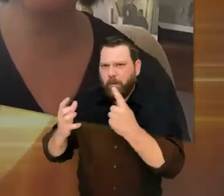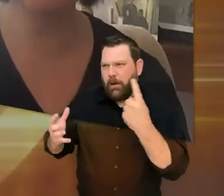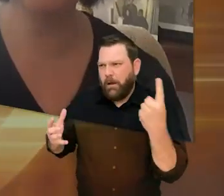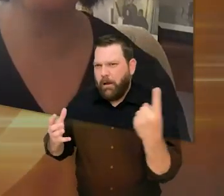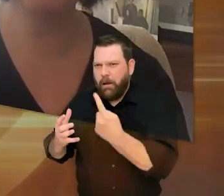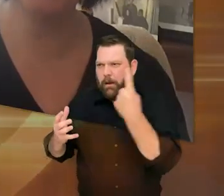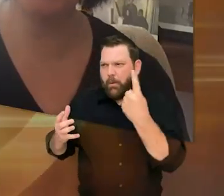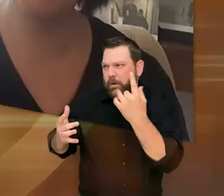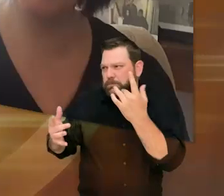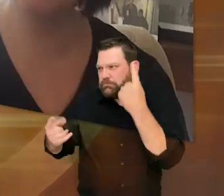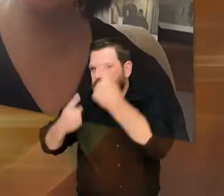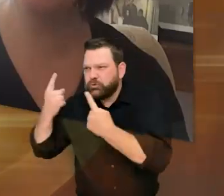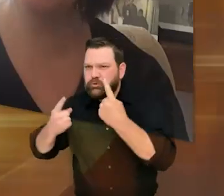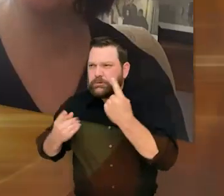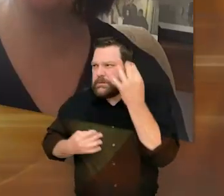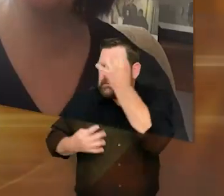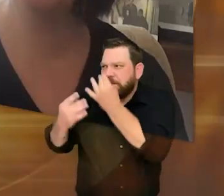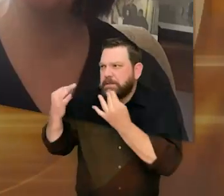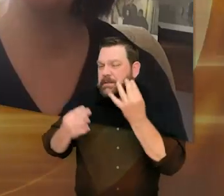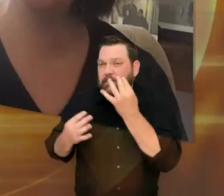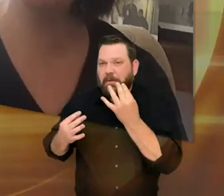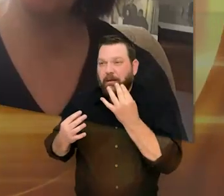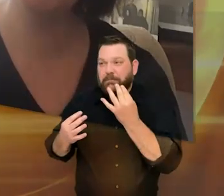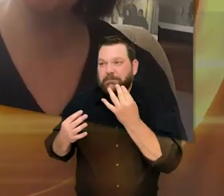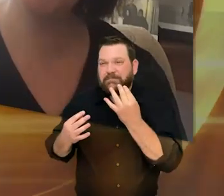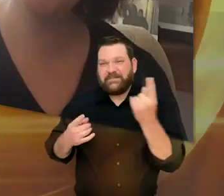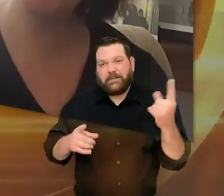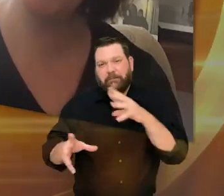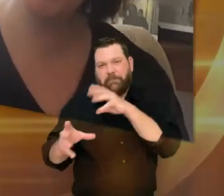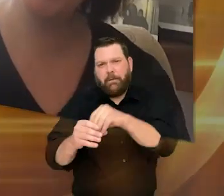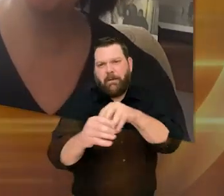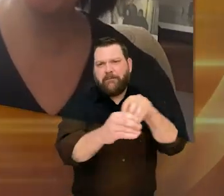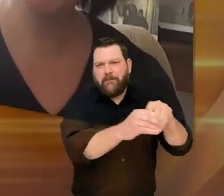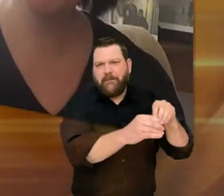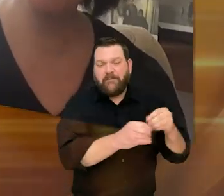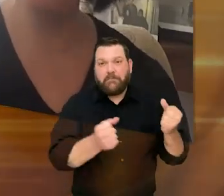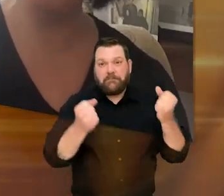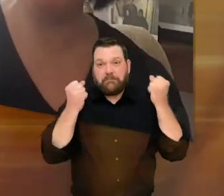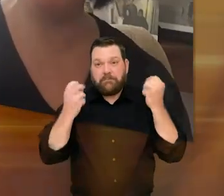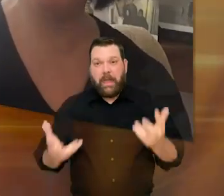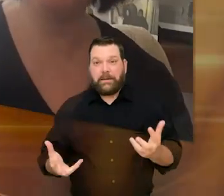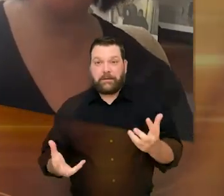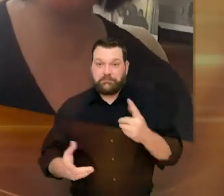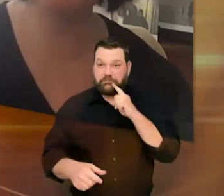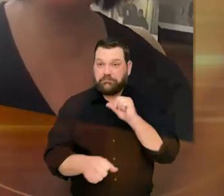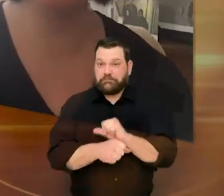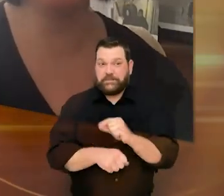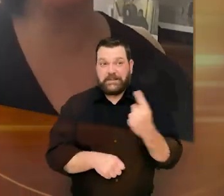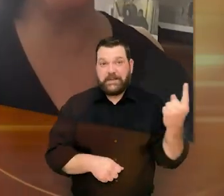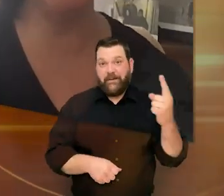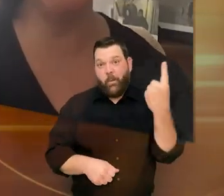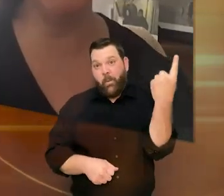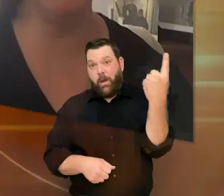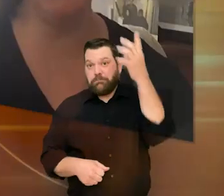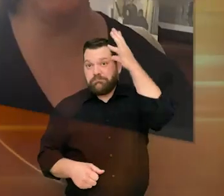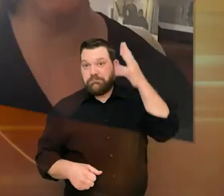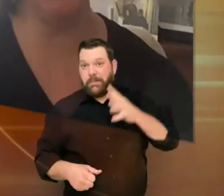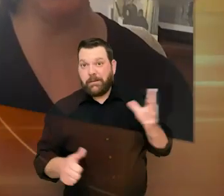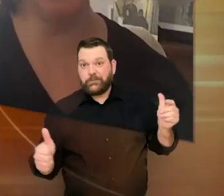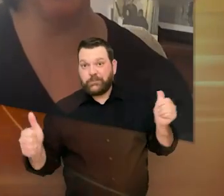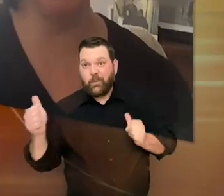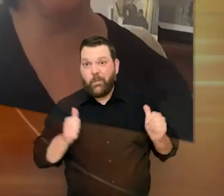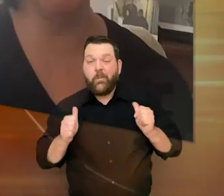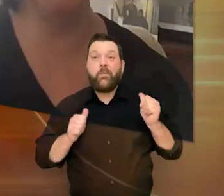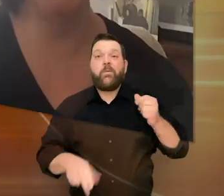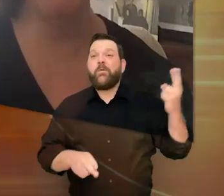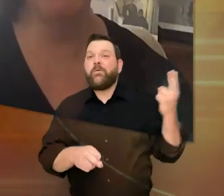appeared at New Repertory Theater in his award-winning one-man show, Fully Committed, which should probably be the title of